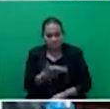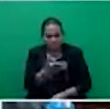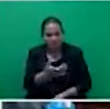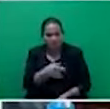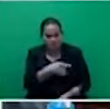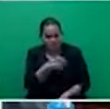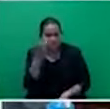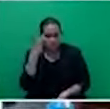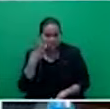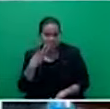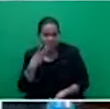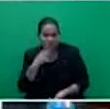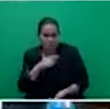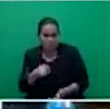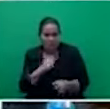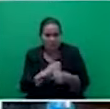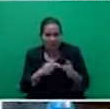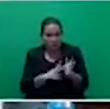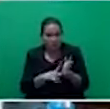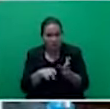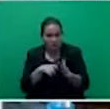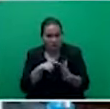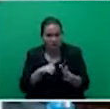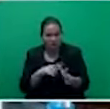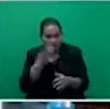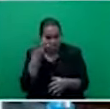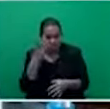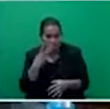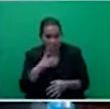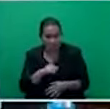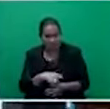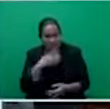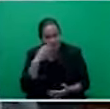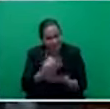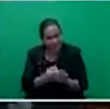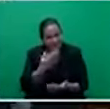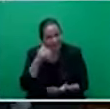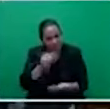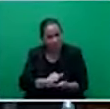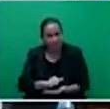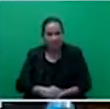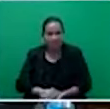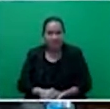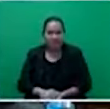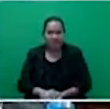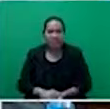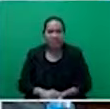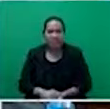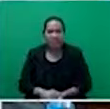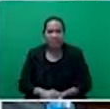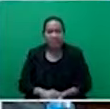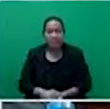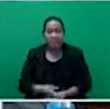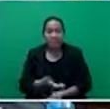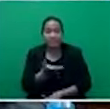woman? Honourable Gavoka a woman? Get your facts right. Mr. Speaker, sir. And she